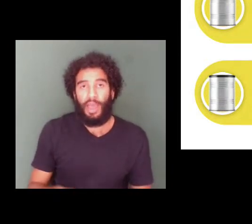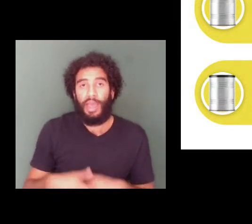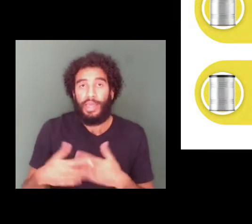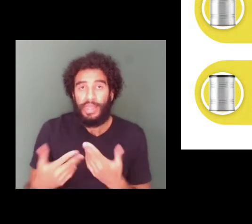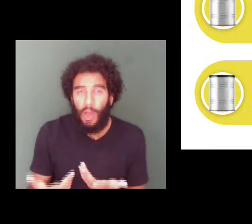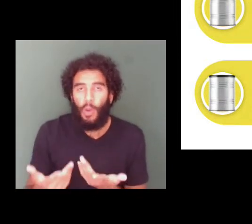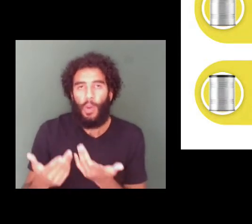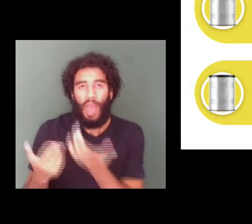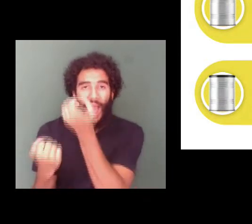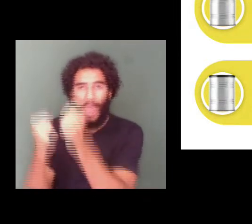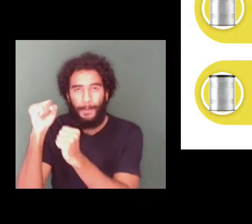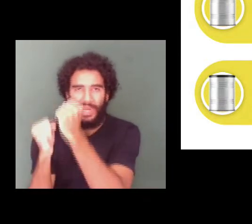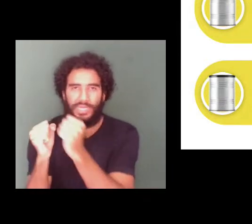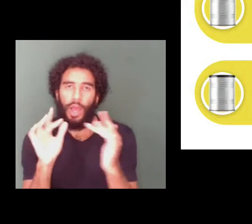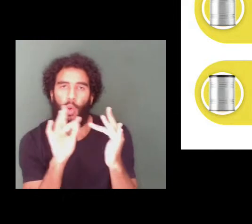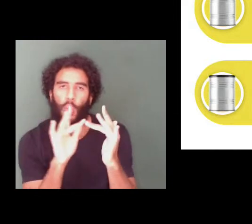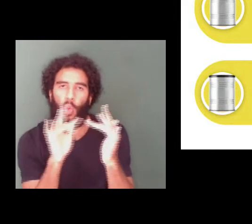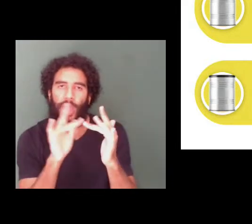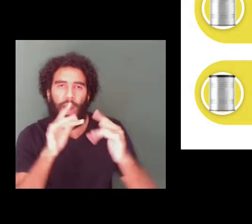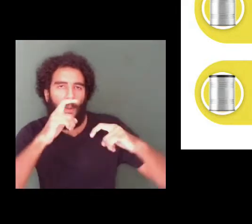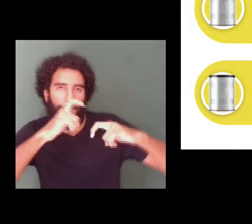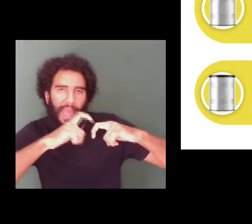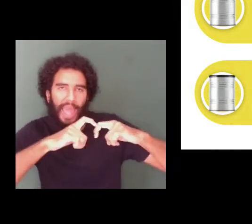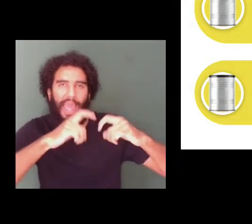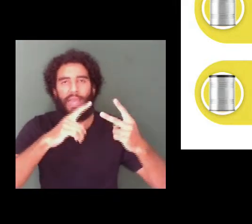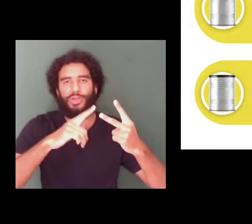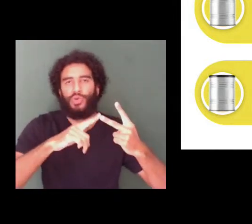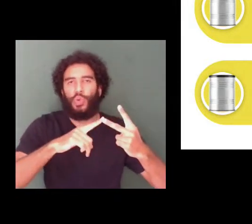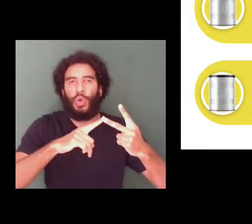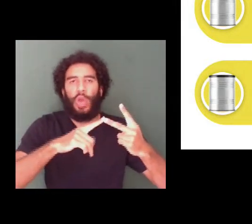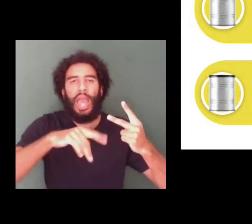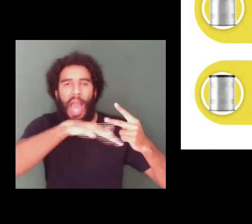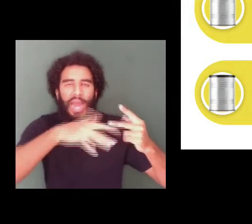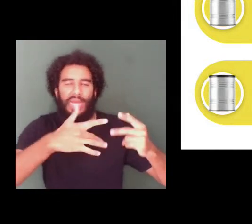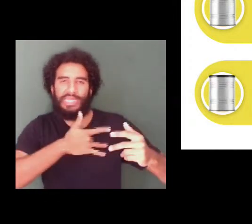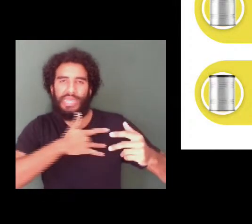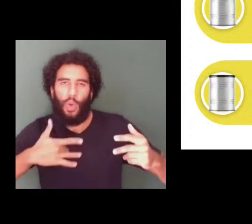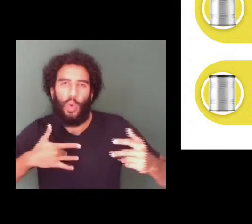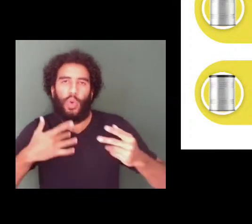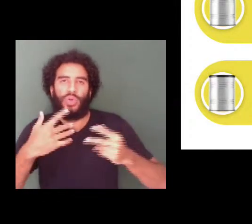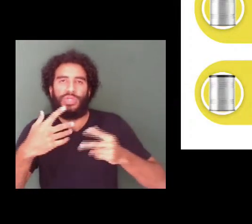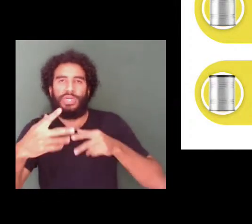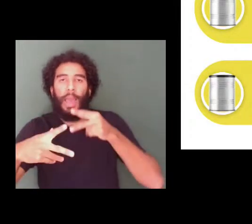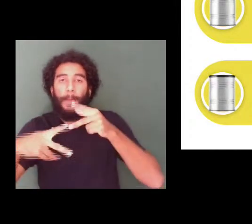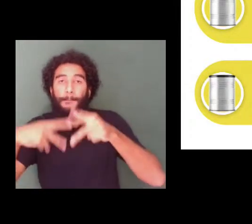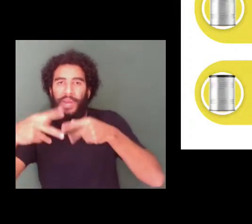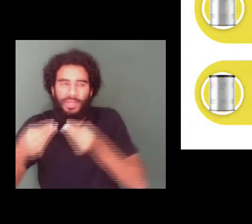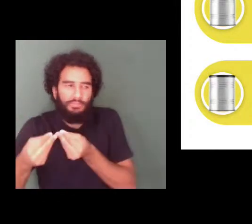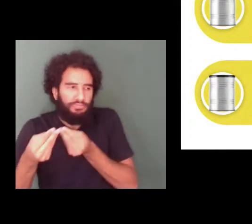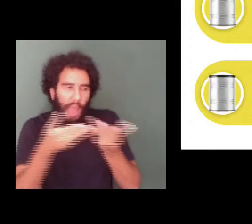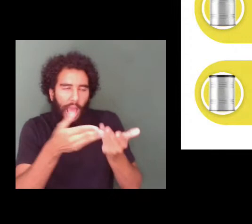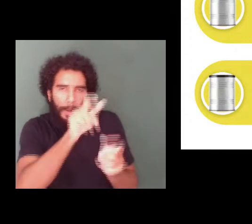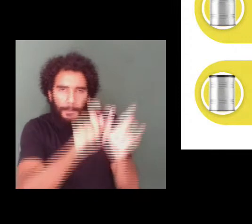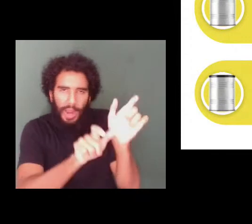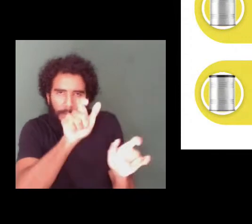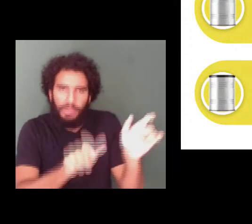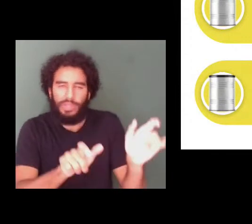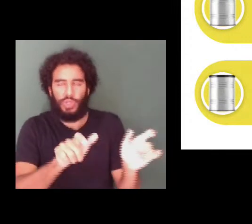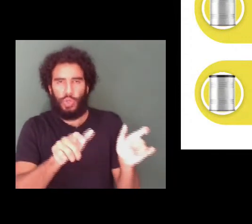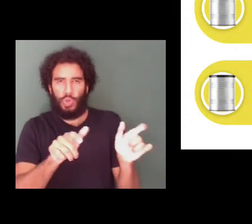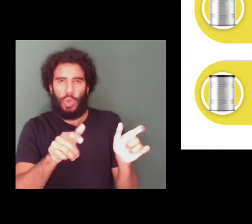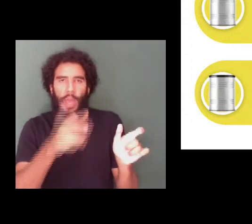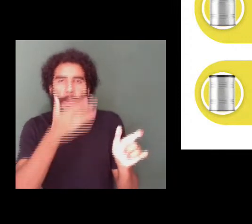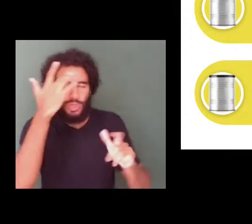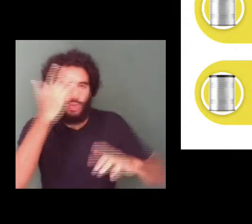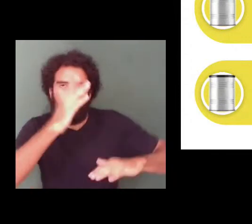their research, giving them gifts. As ways to connect with them. They're providing multiple contact points to answer every question that